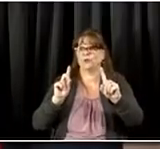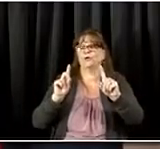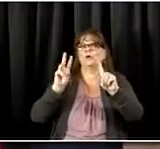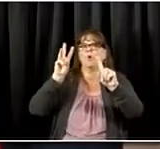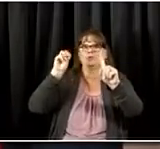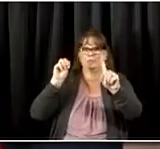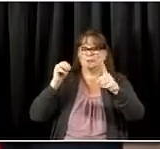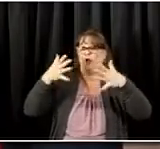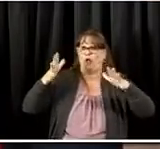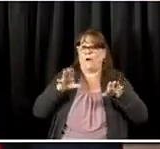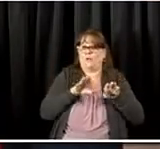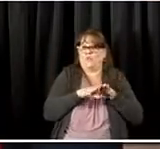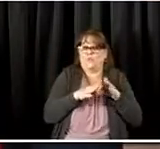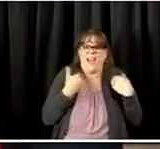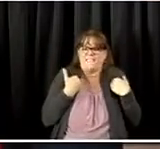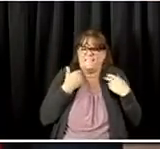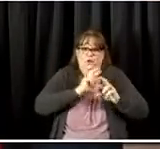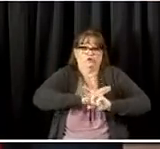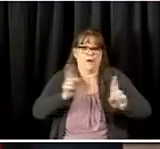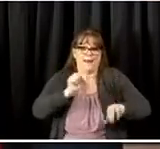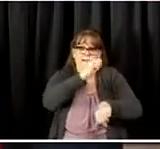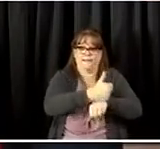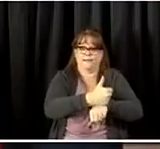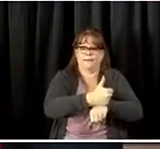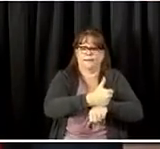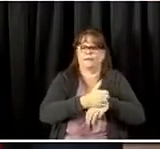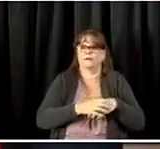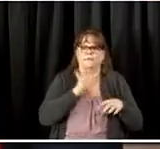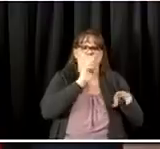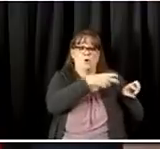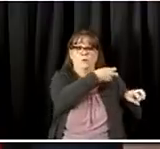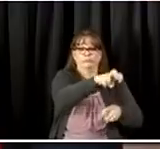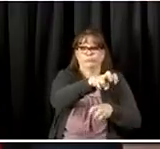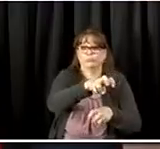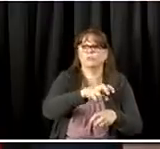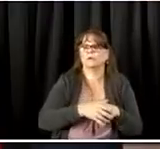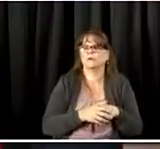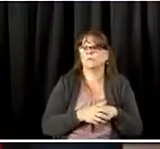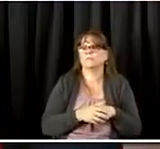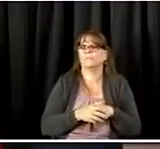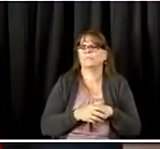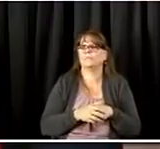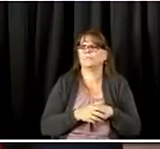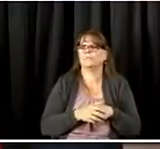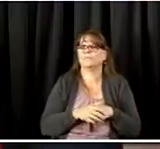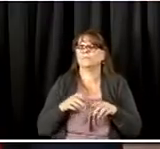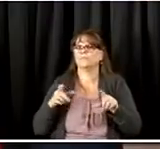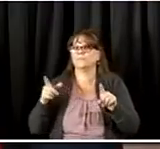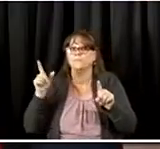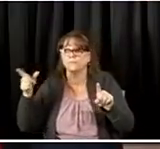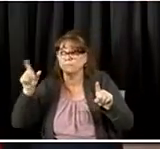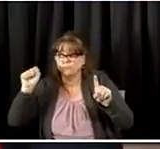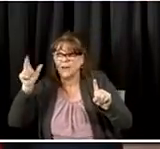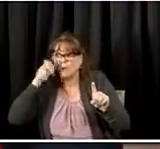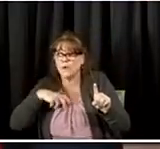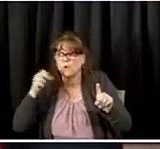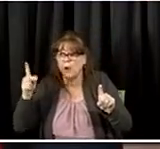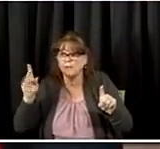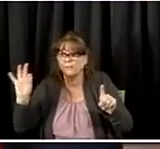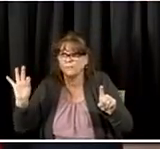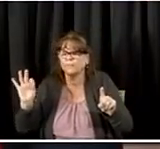Hello, Governor and Dr. Herlihy. Can you hear me okay now? Yes, we can. Okay, very good.